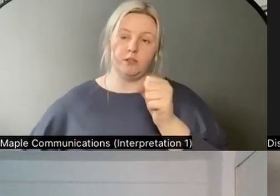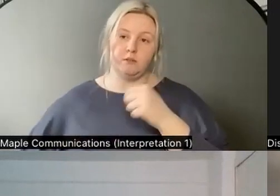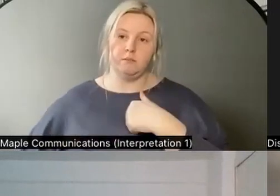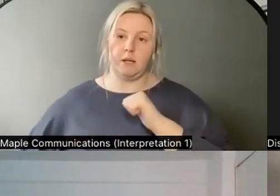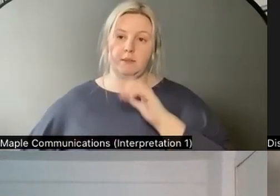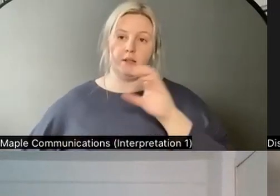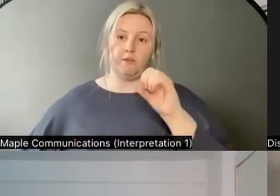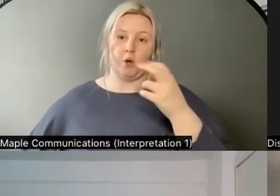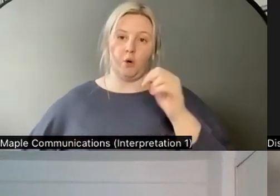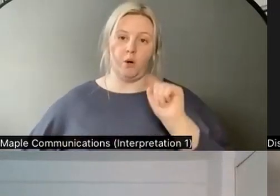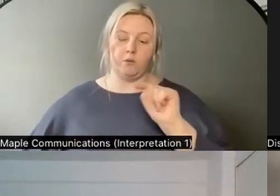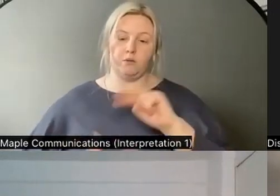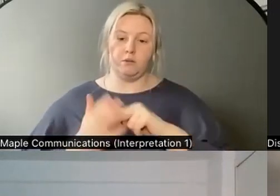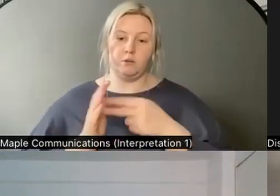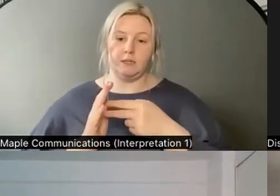get to cheat.